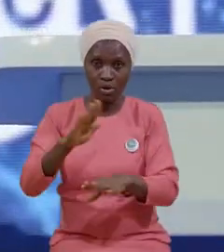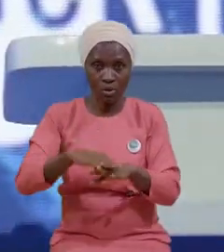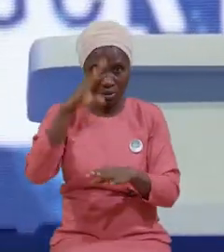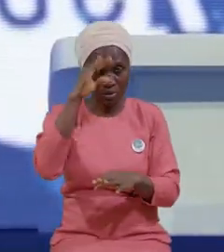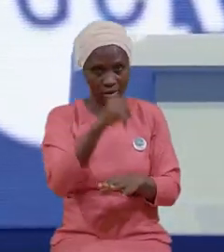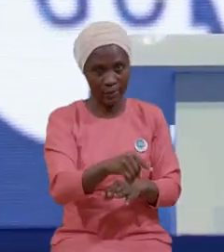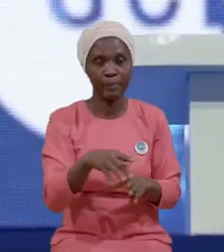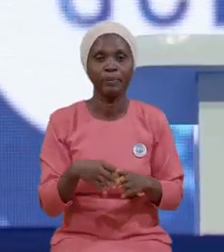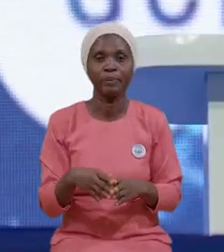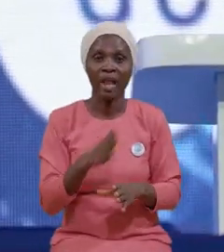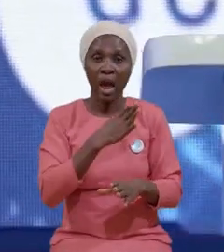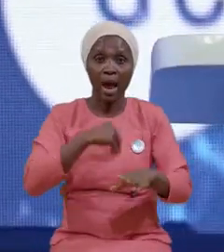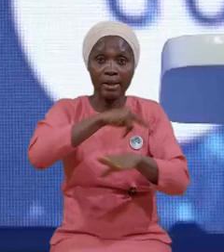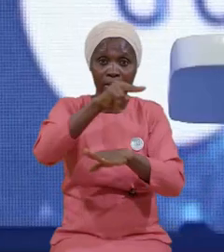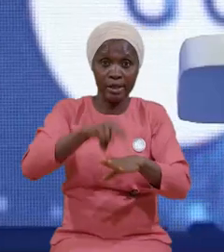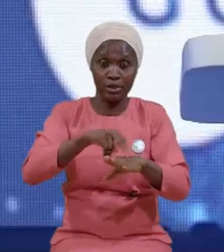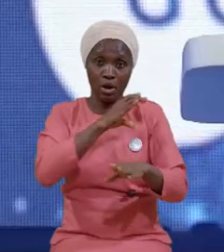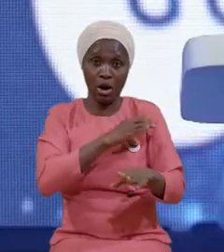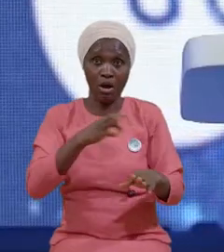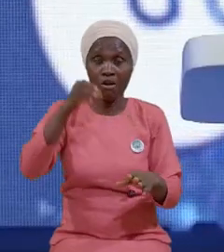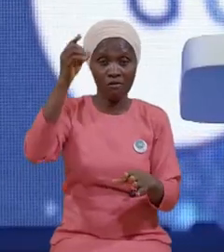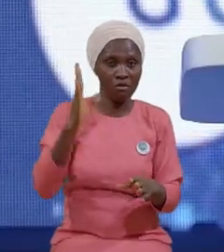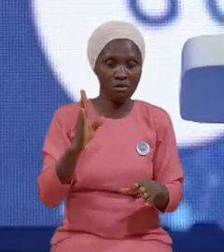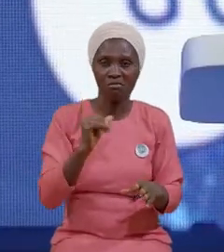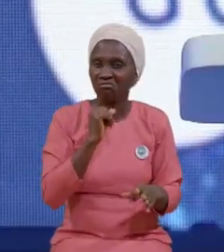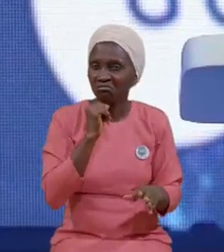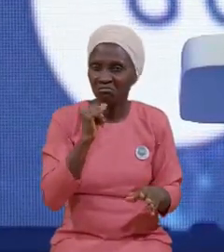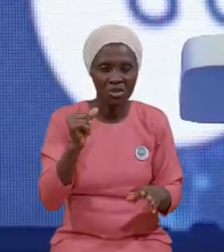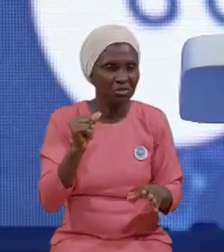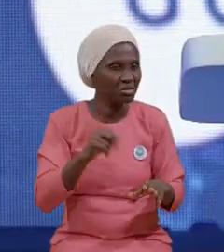And the nature of God is not the nature of violence.